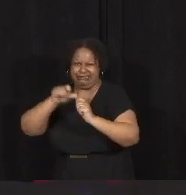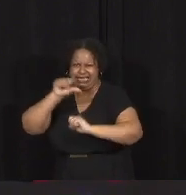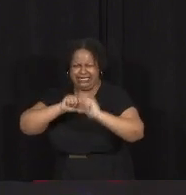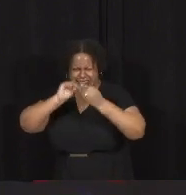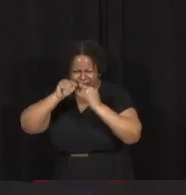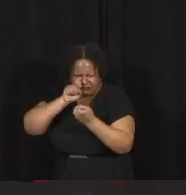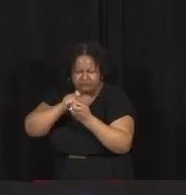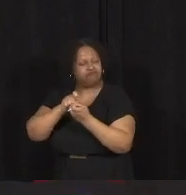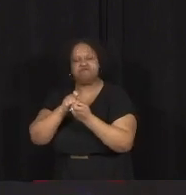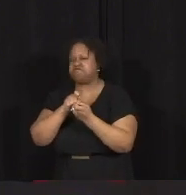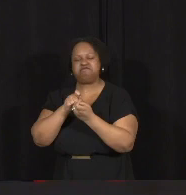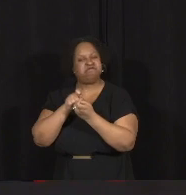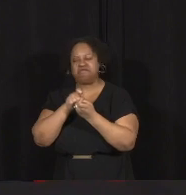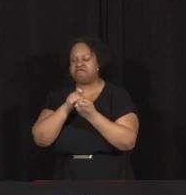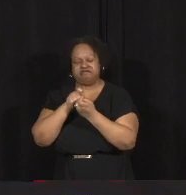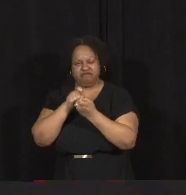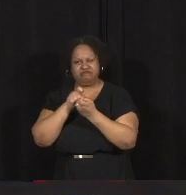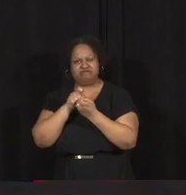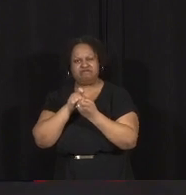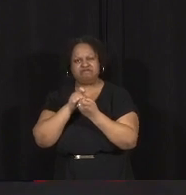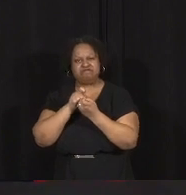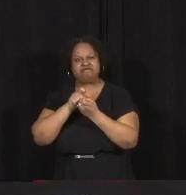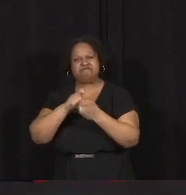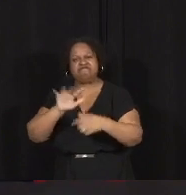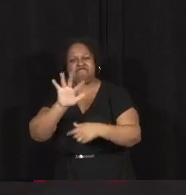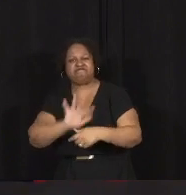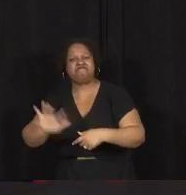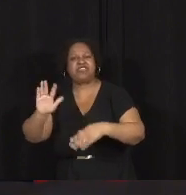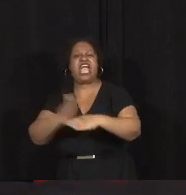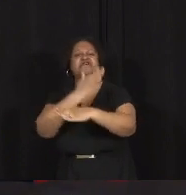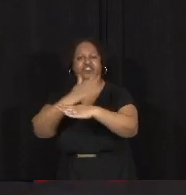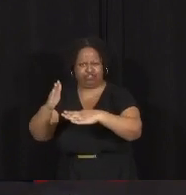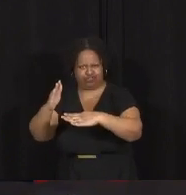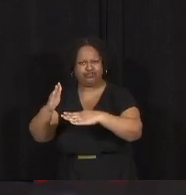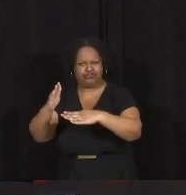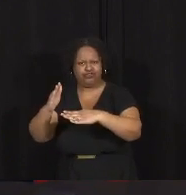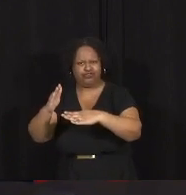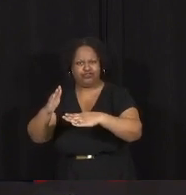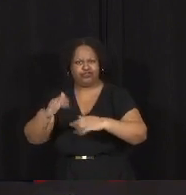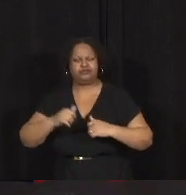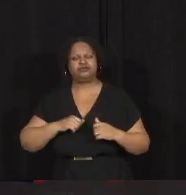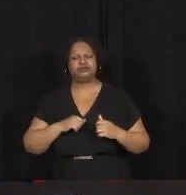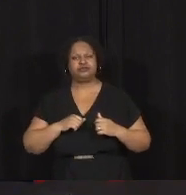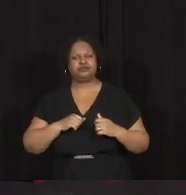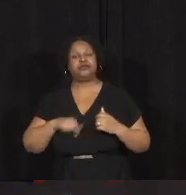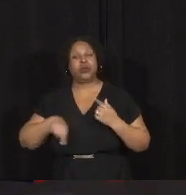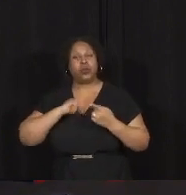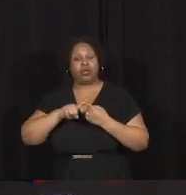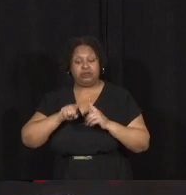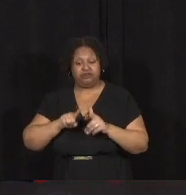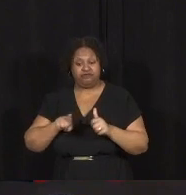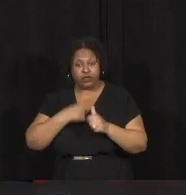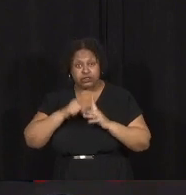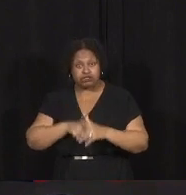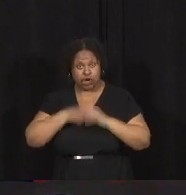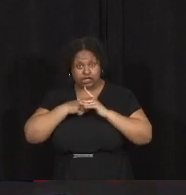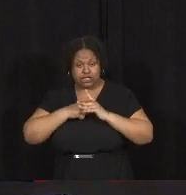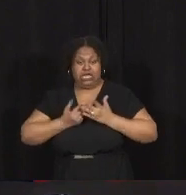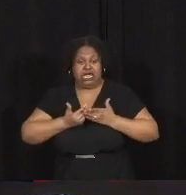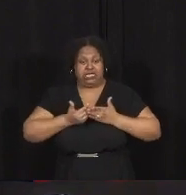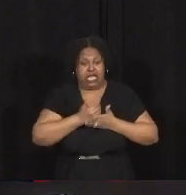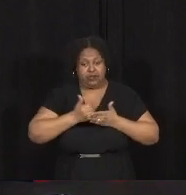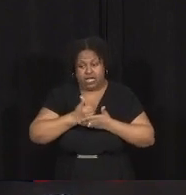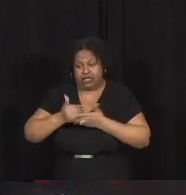early days of an epidemic, it's all about providing an important early steer